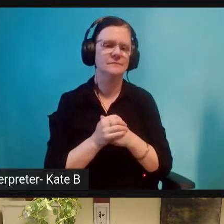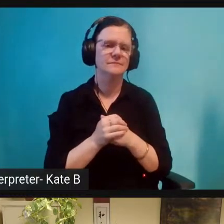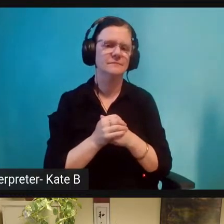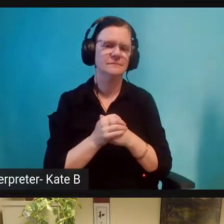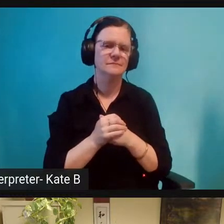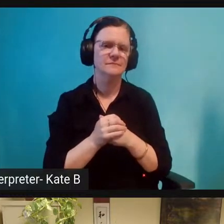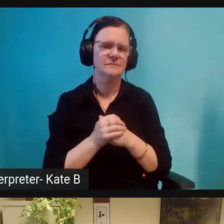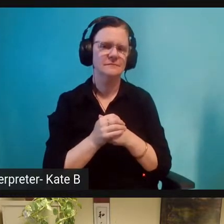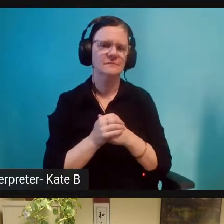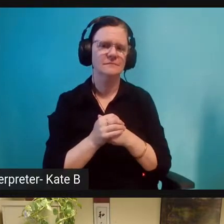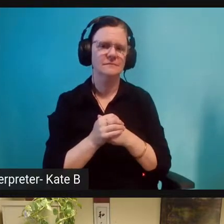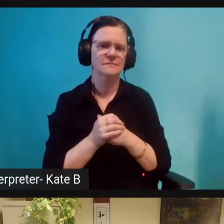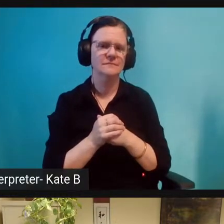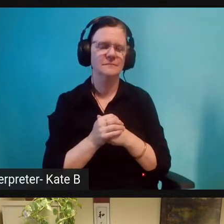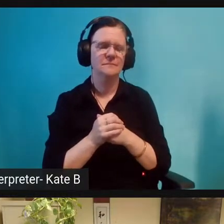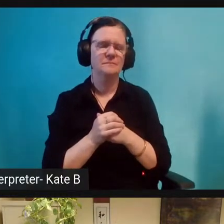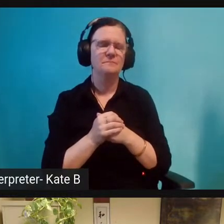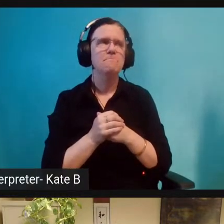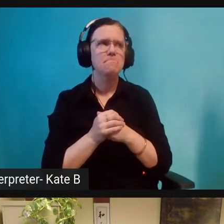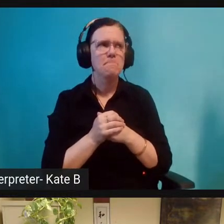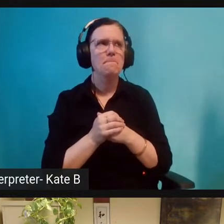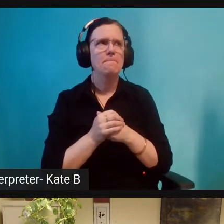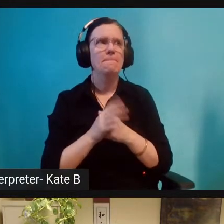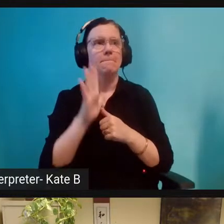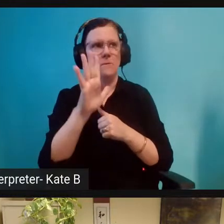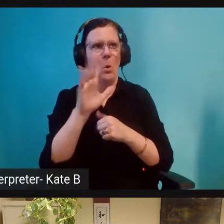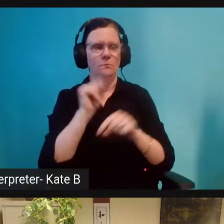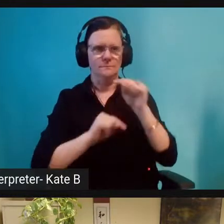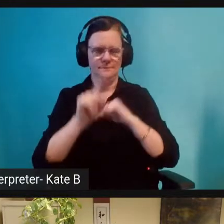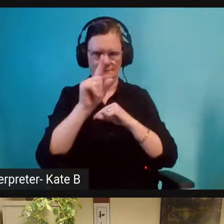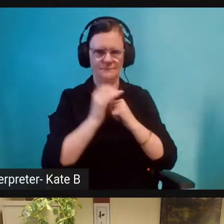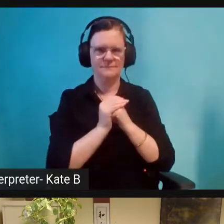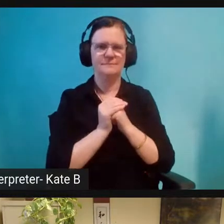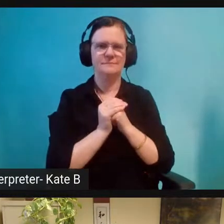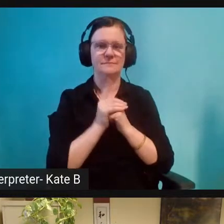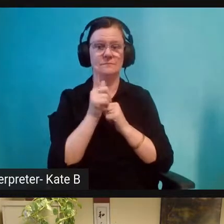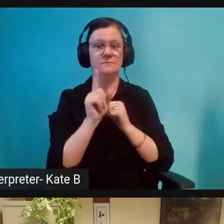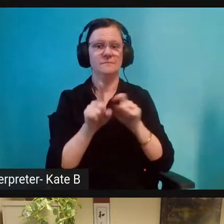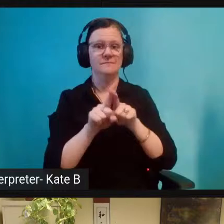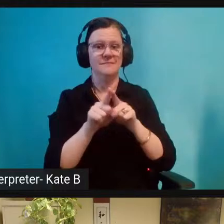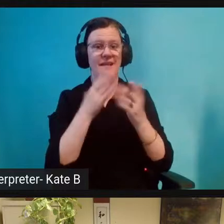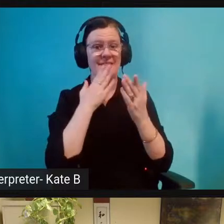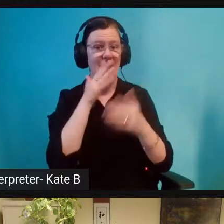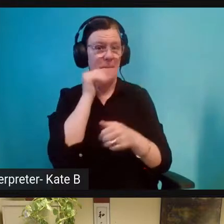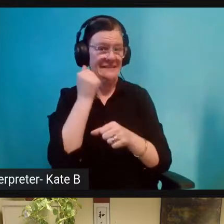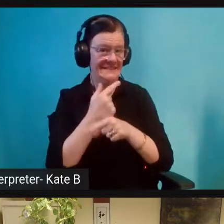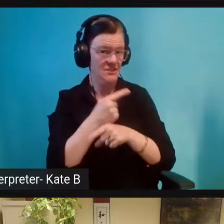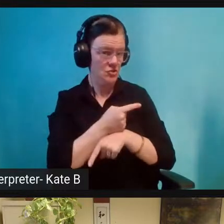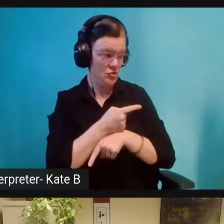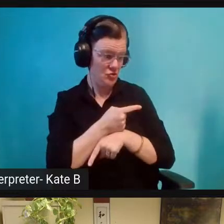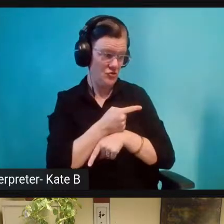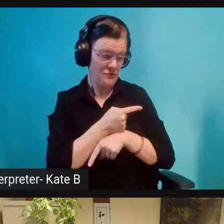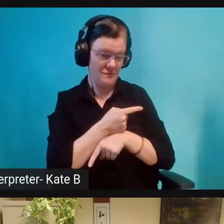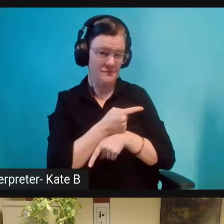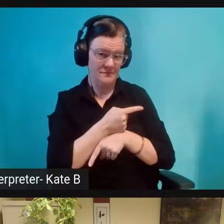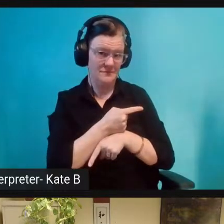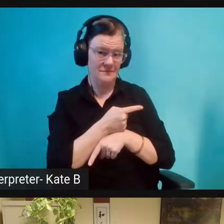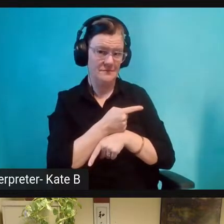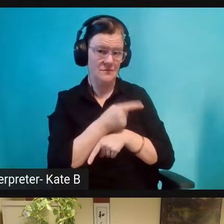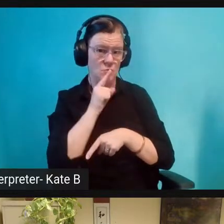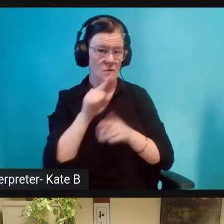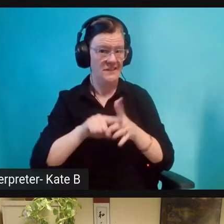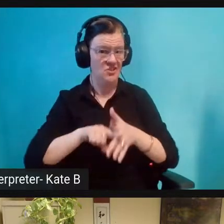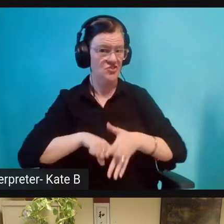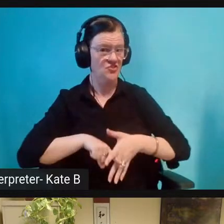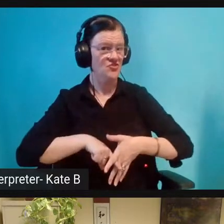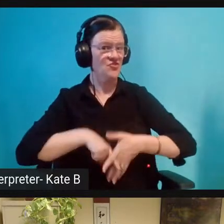I am always privileged. One last thing. I wanted to say thank you to my sister who was the spark, going